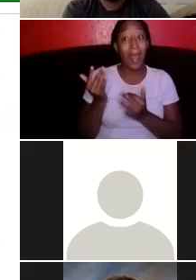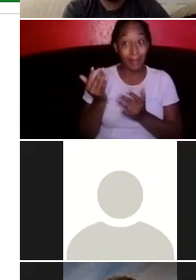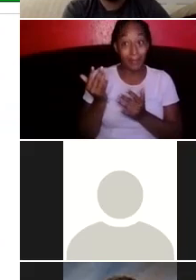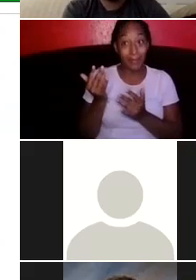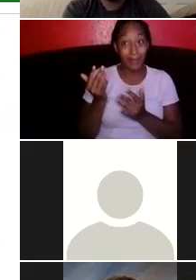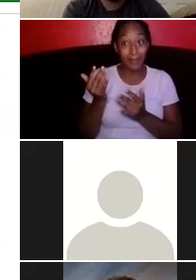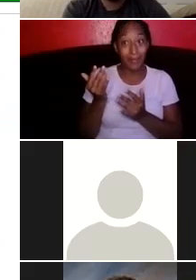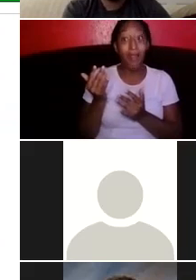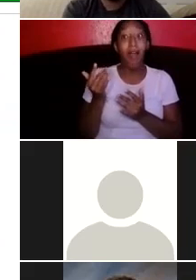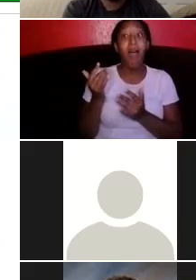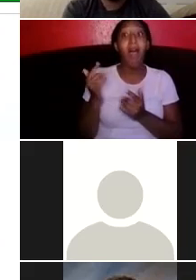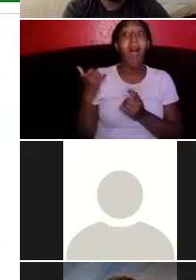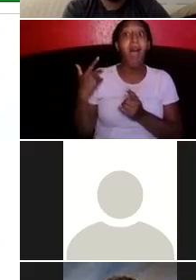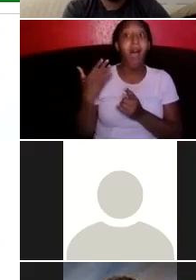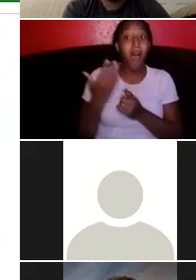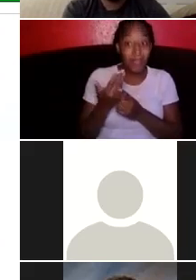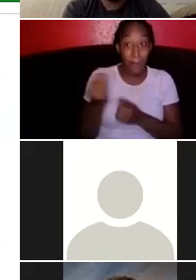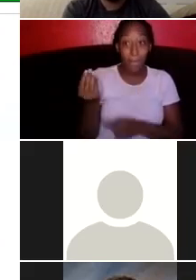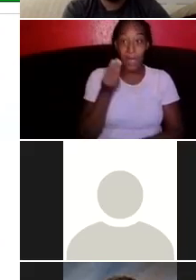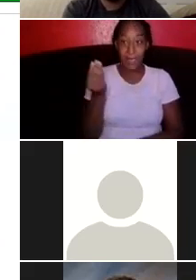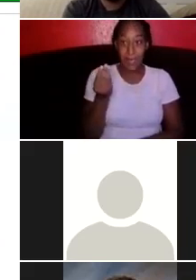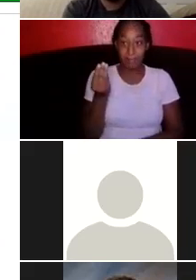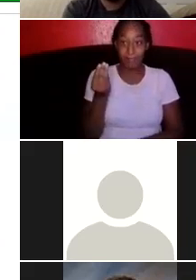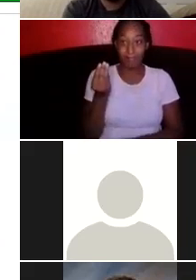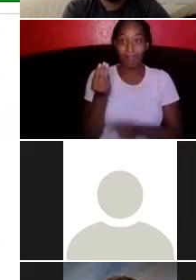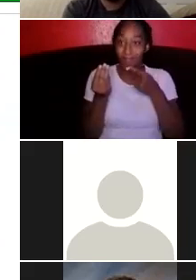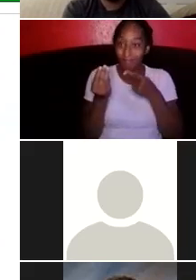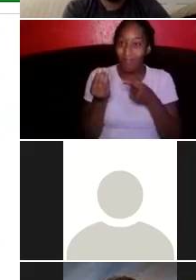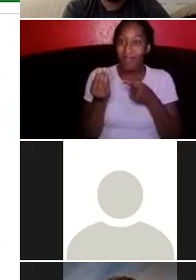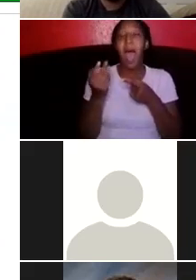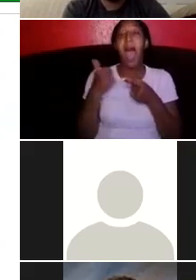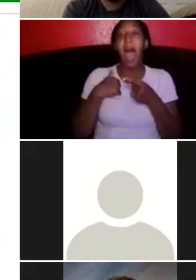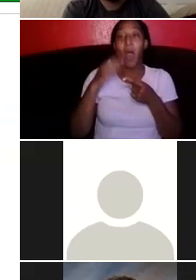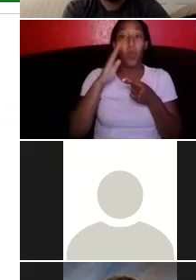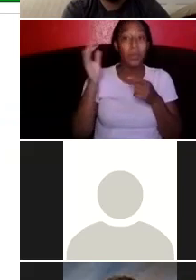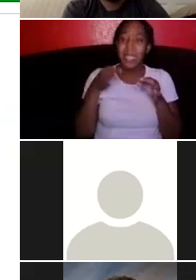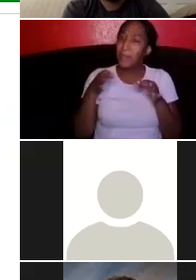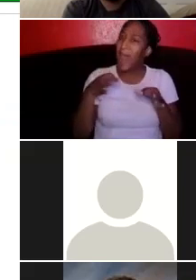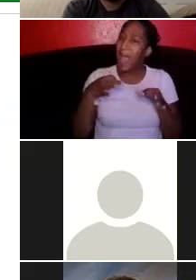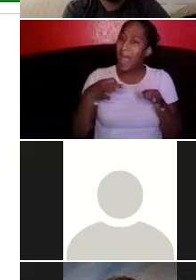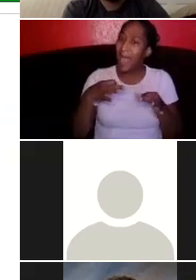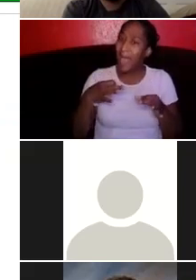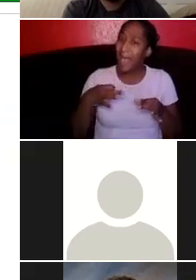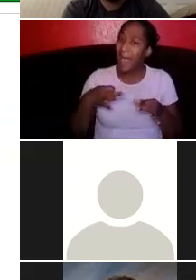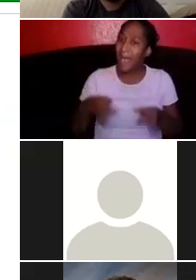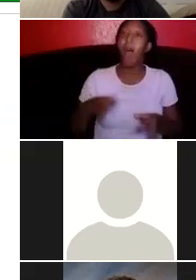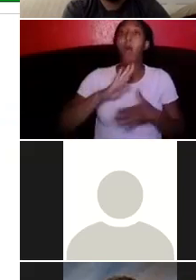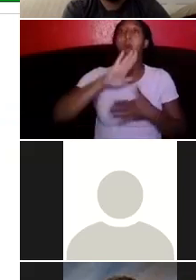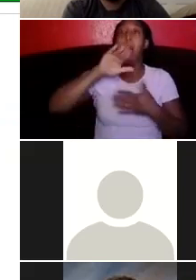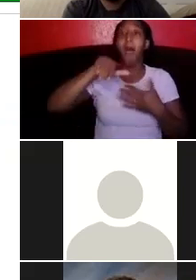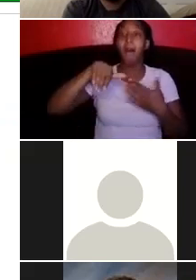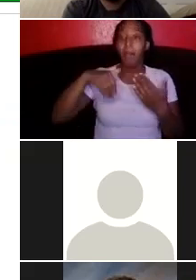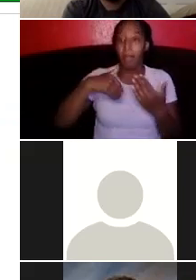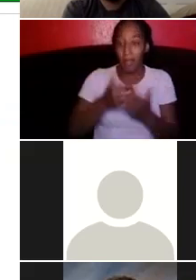I cover all the information, and then you have more than enough time to get it done. All right. But it does open